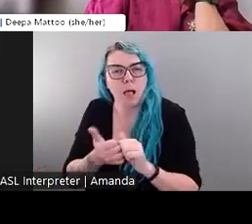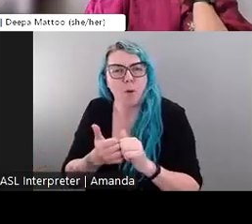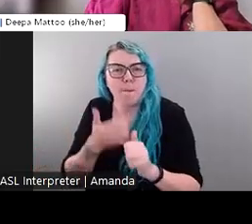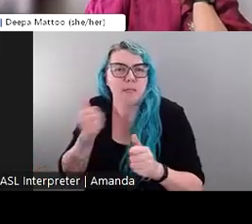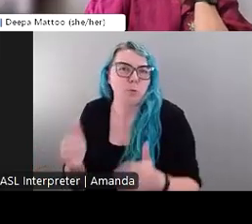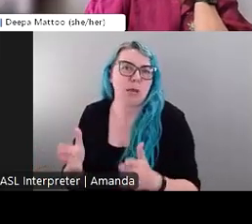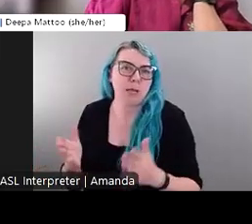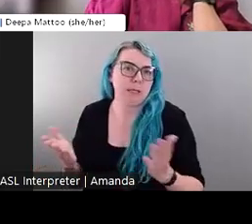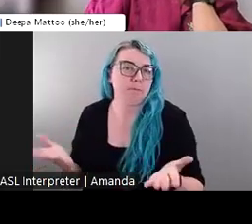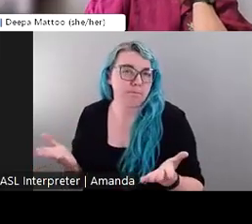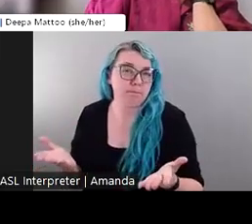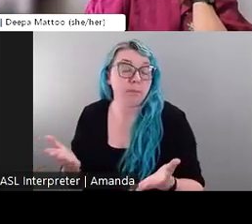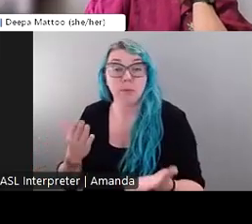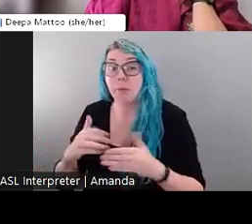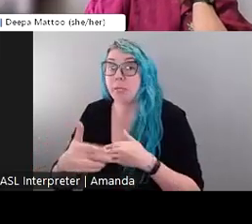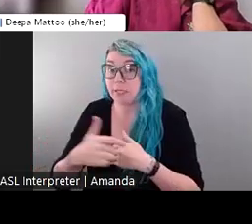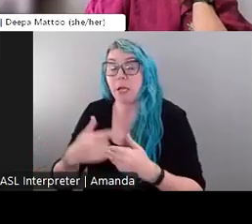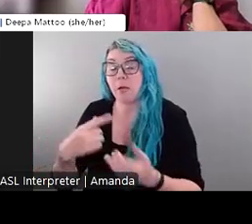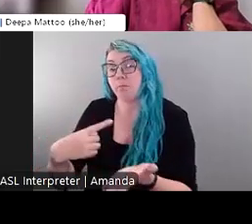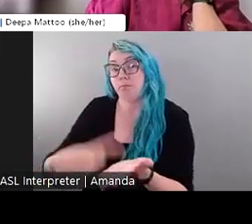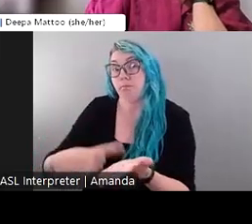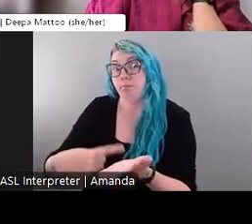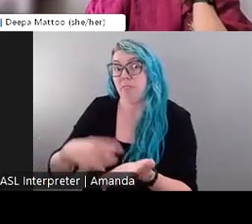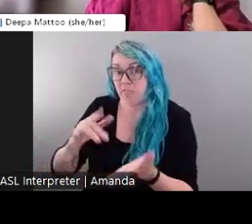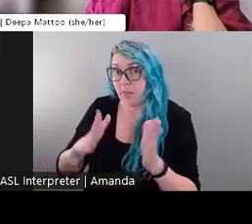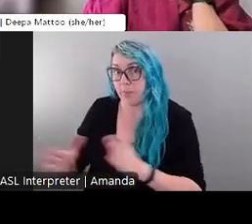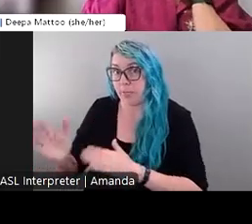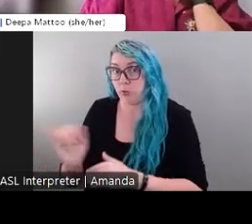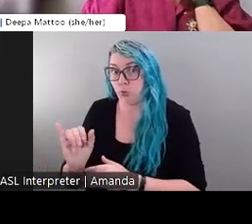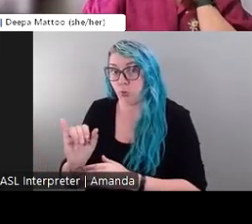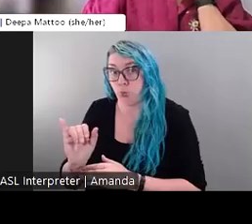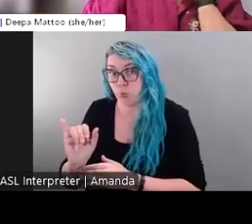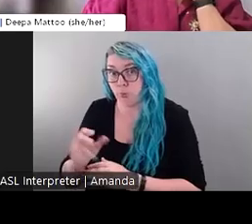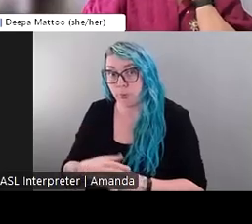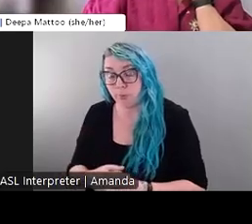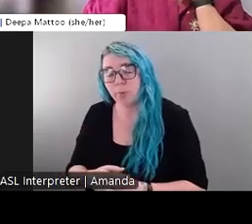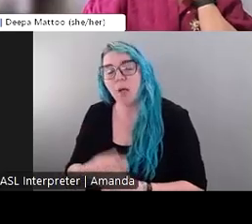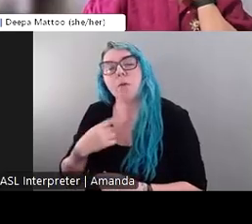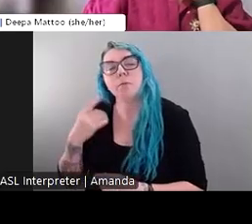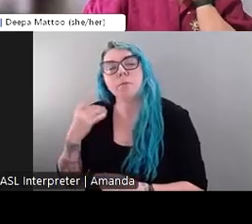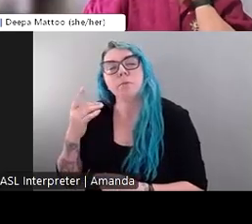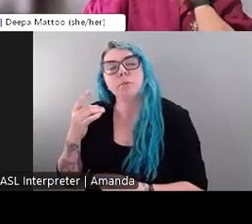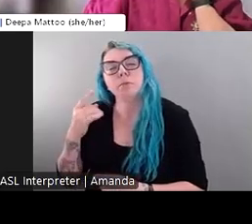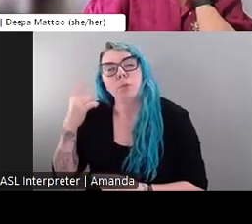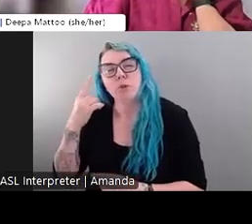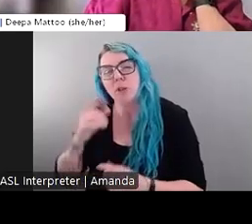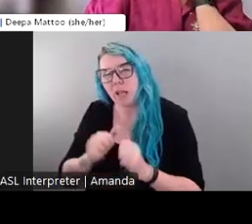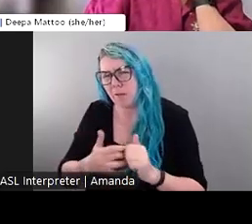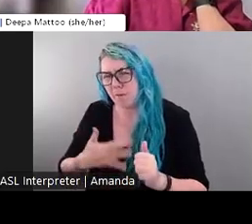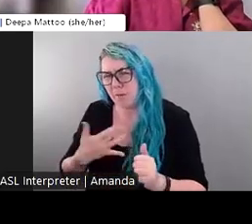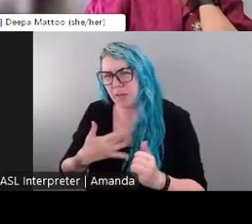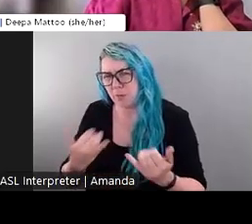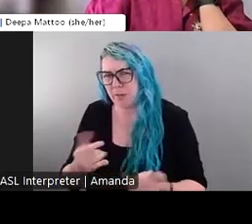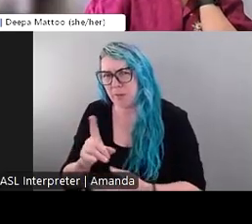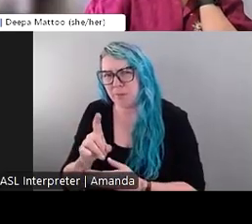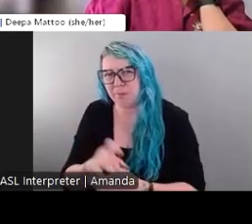about some of this stuff in depth. I'm wondering how are you feeling at this